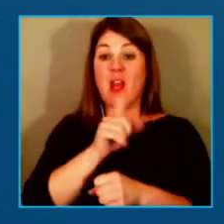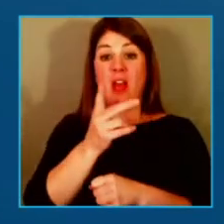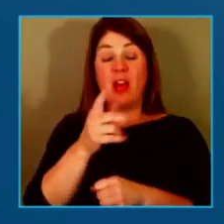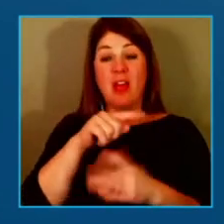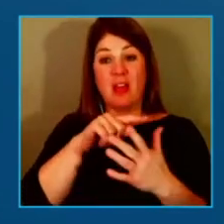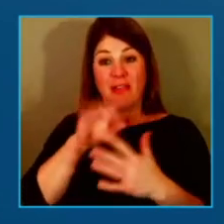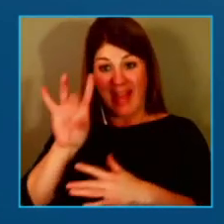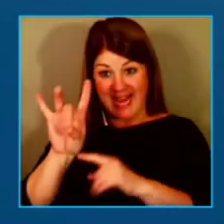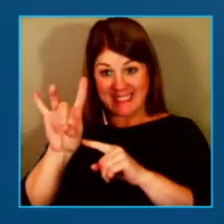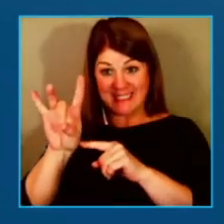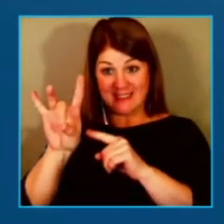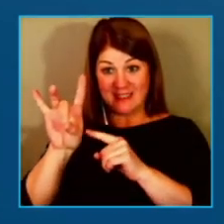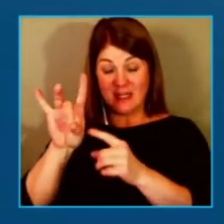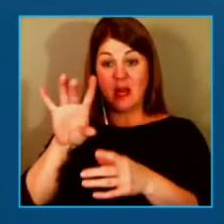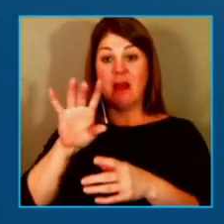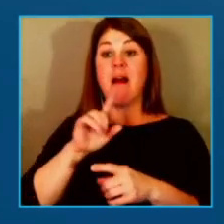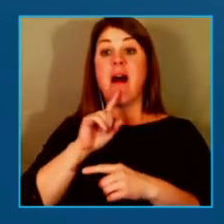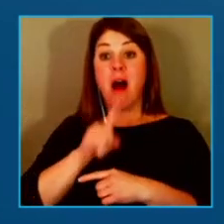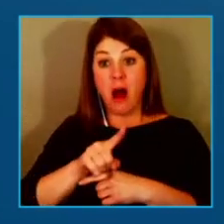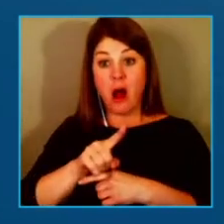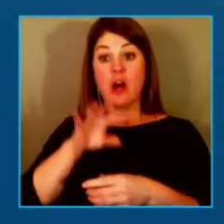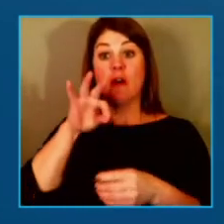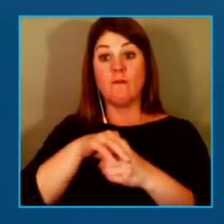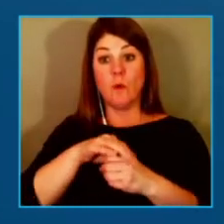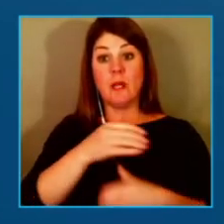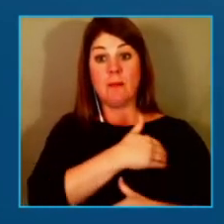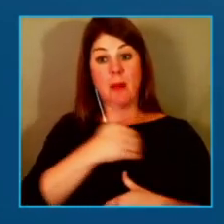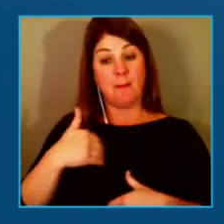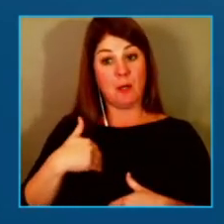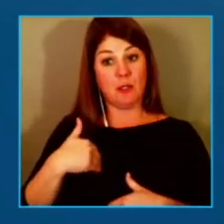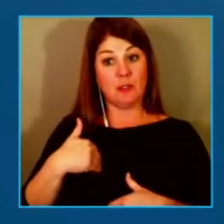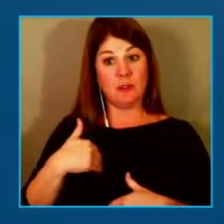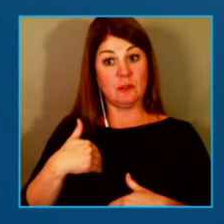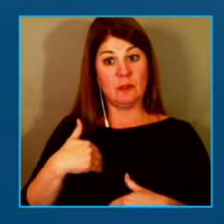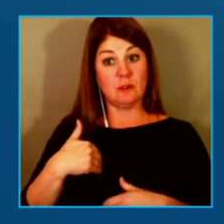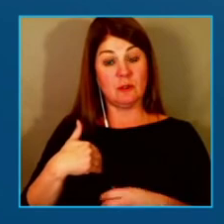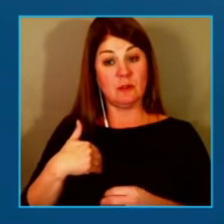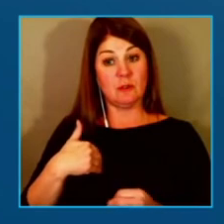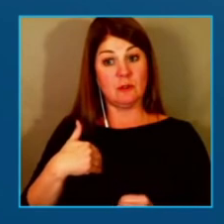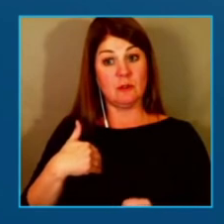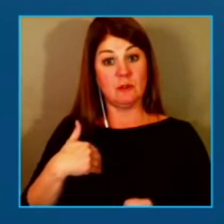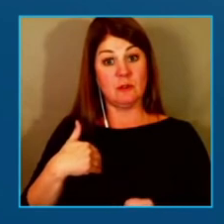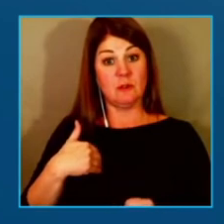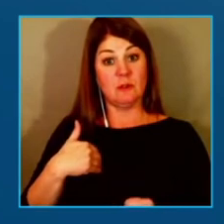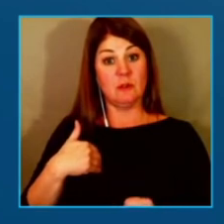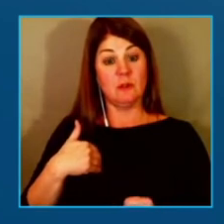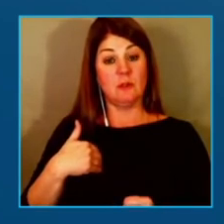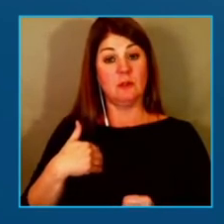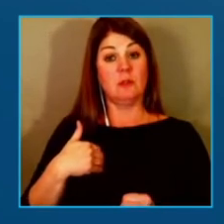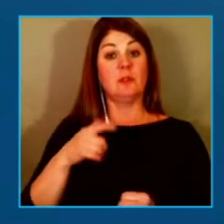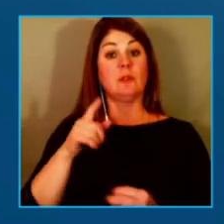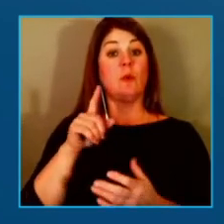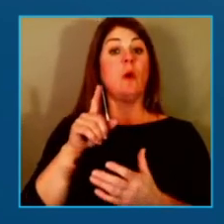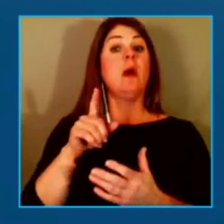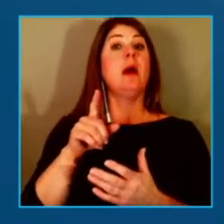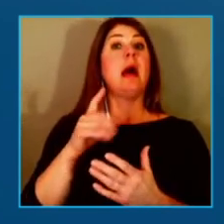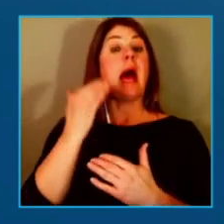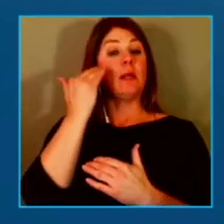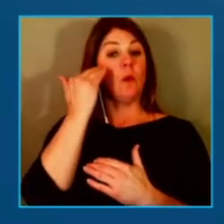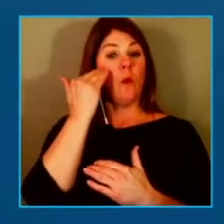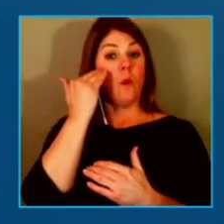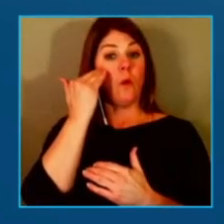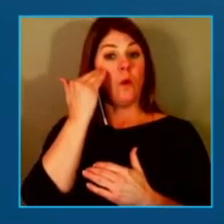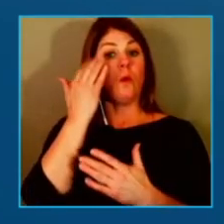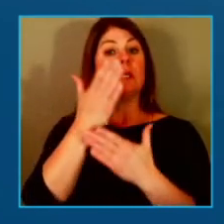that they have, that they're on par with the vast majority of the state executive committee, because I know there are